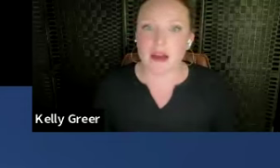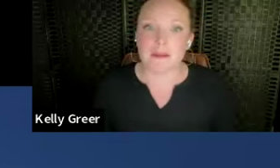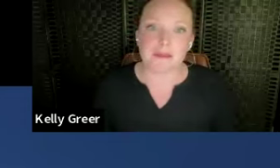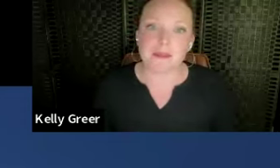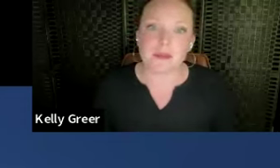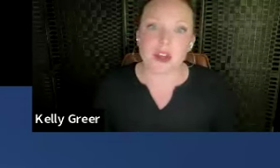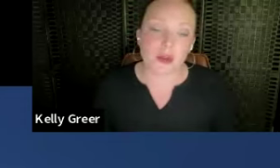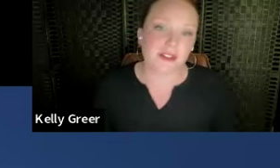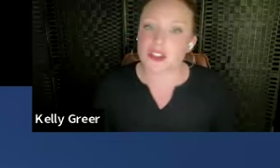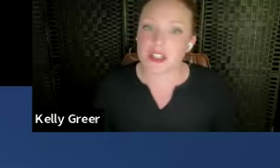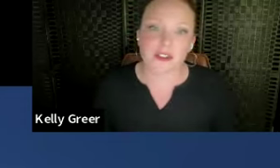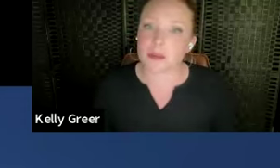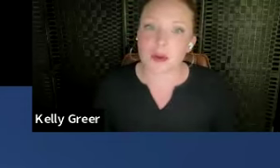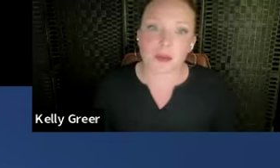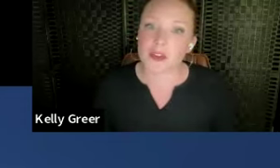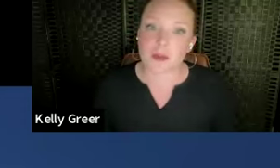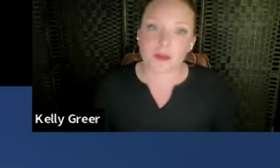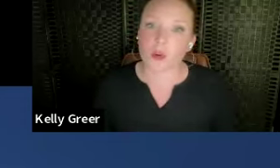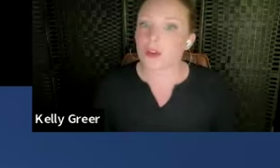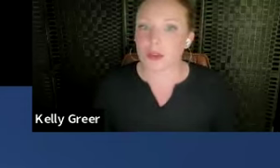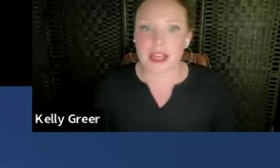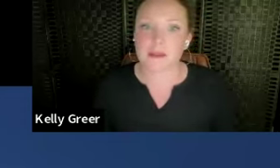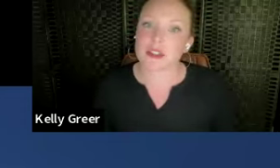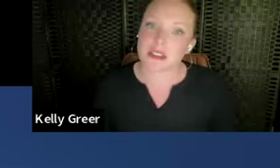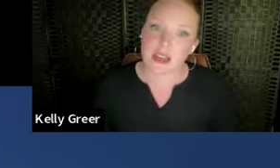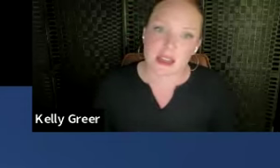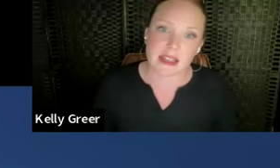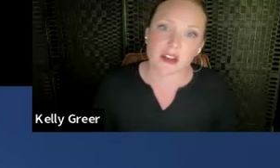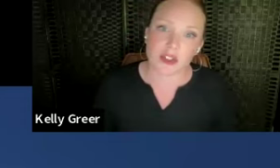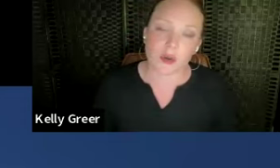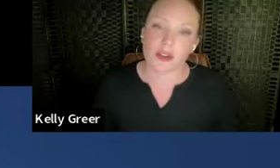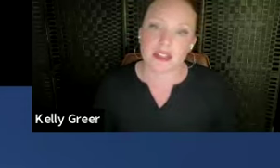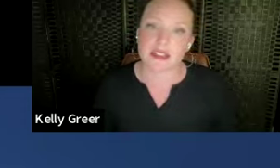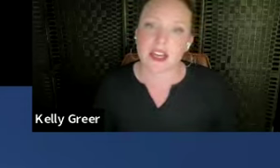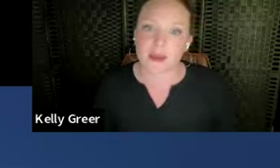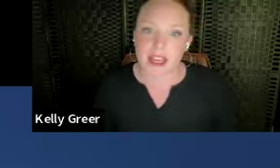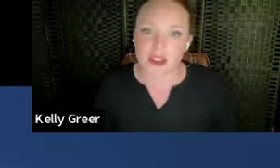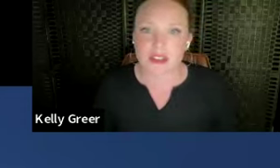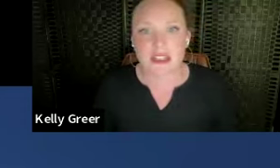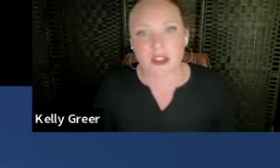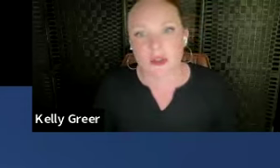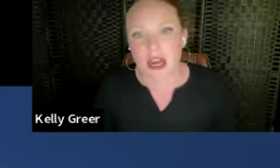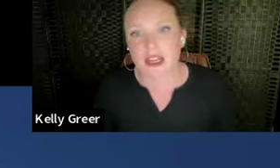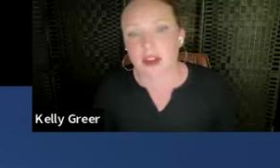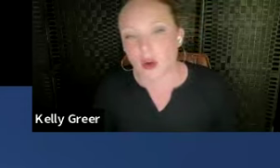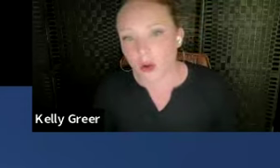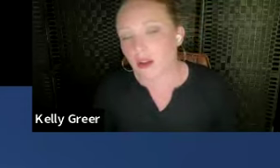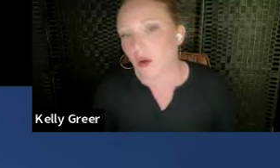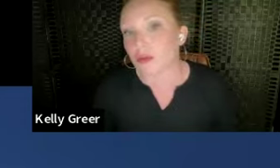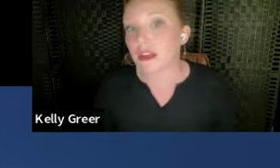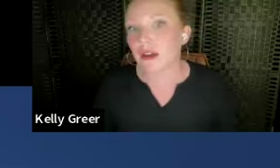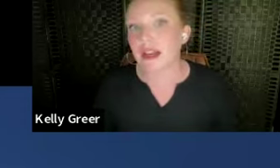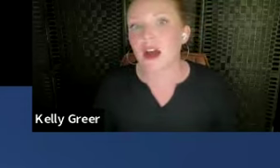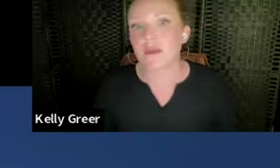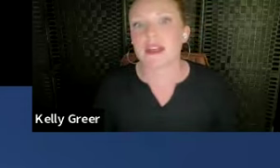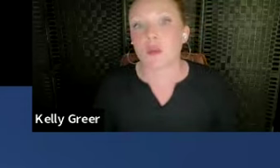from, you know, different approvals before we're really able to send this out to all the DC government agencies. So it's kind of